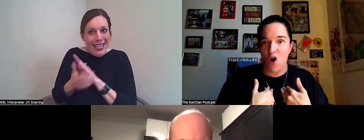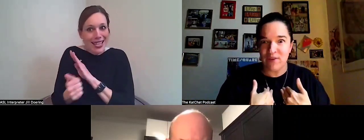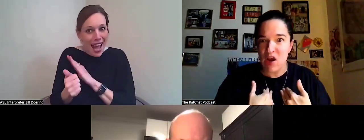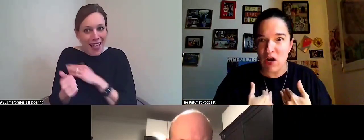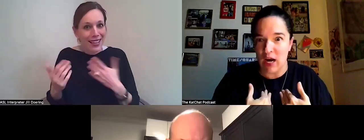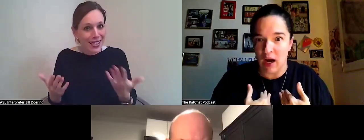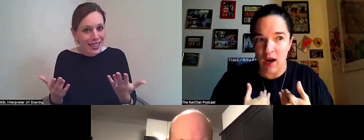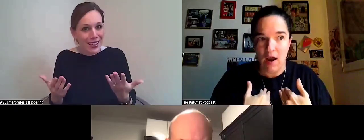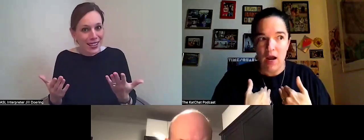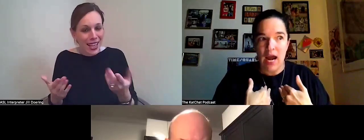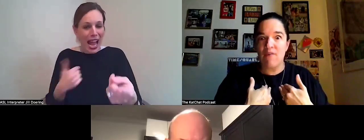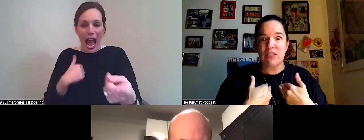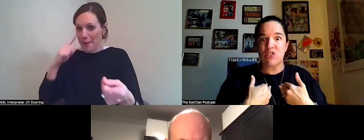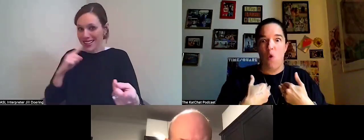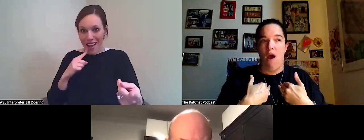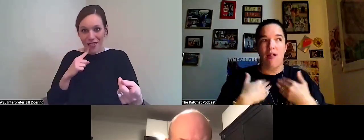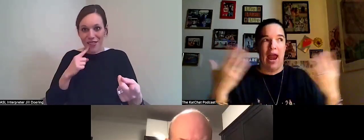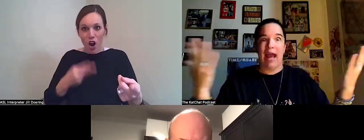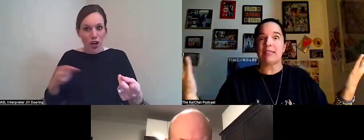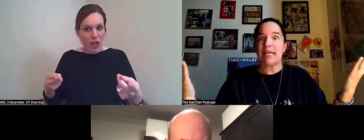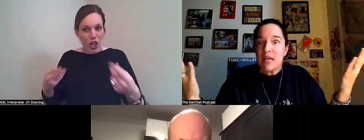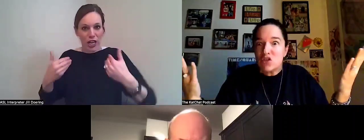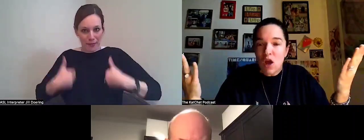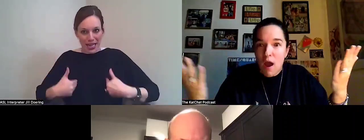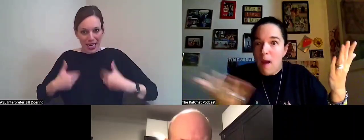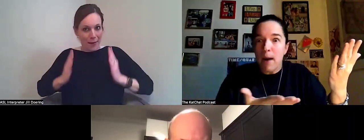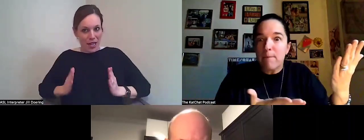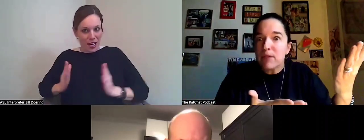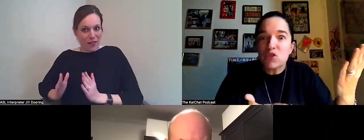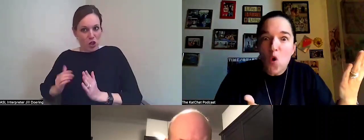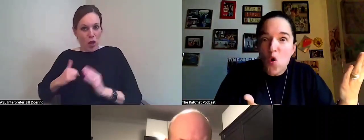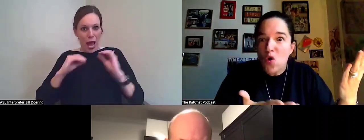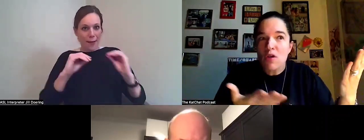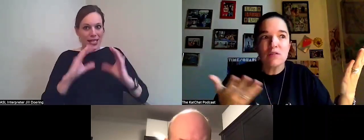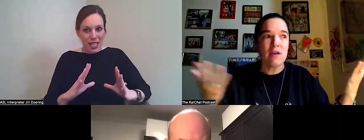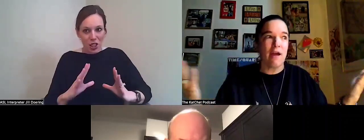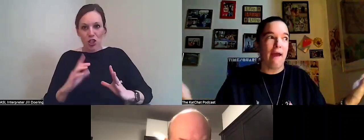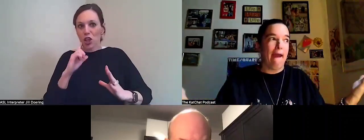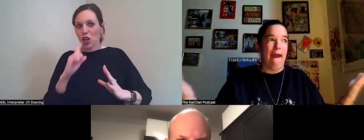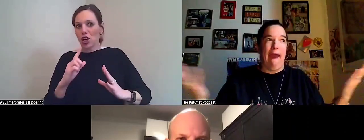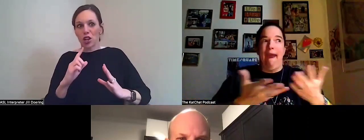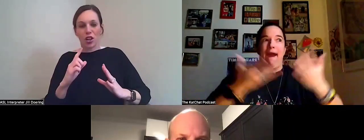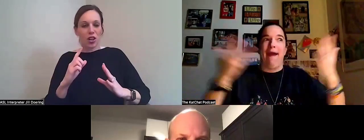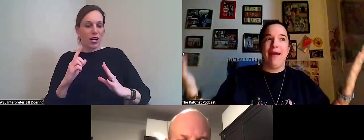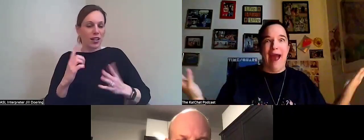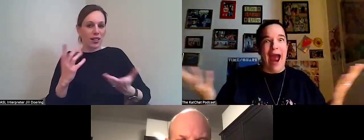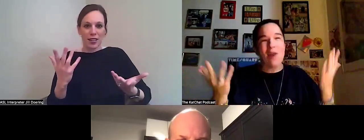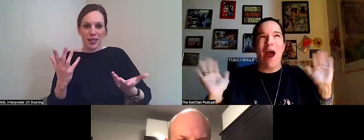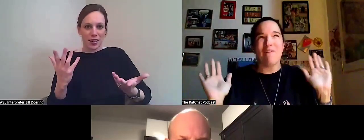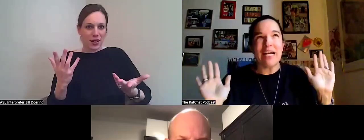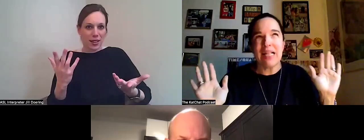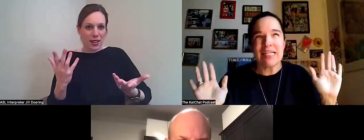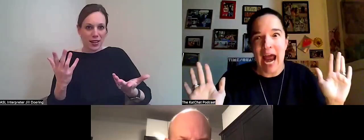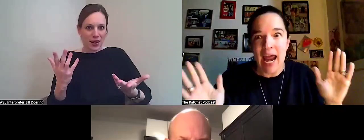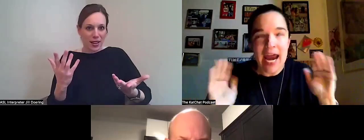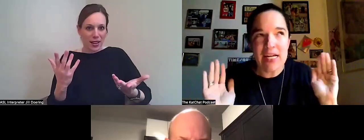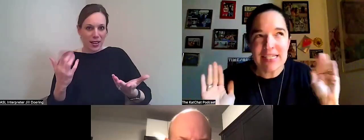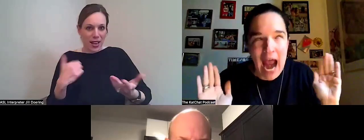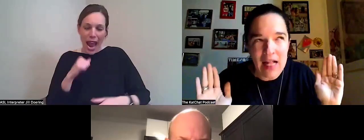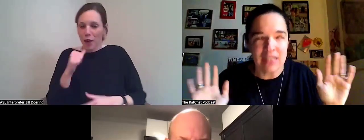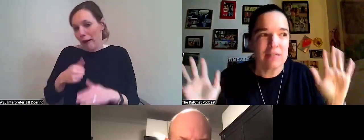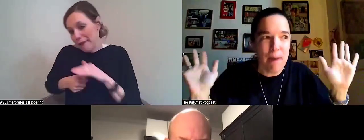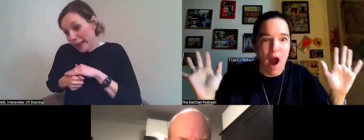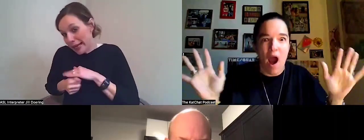and wholly hearing individual and I teach public schools and I don't have a